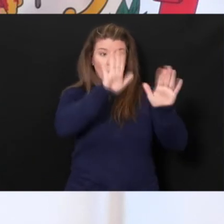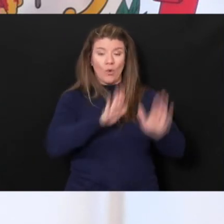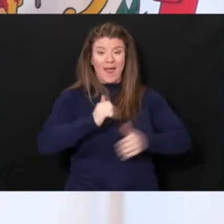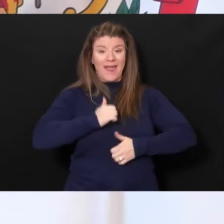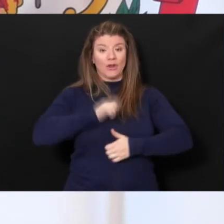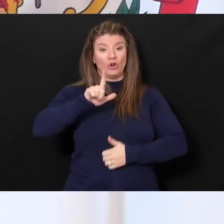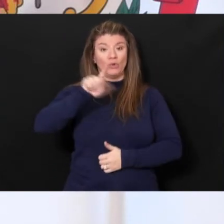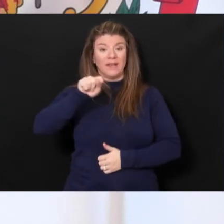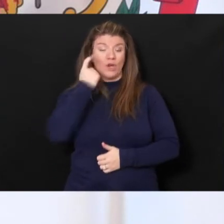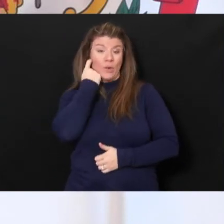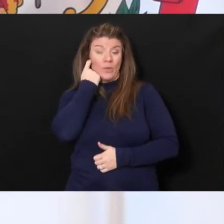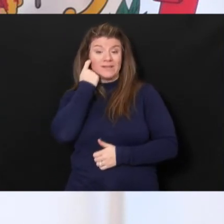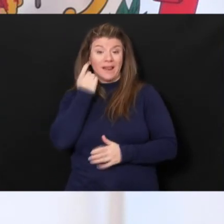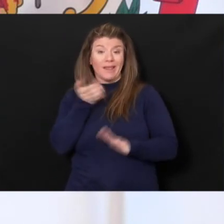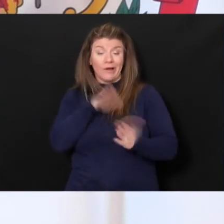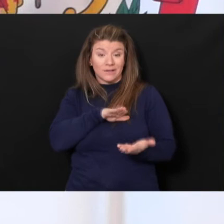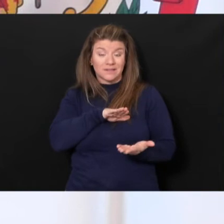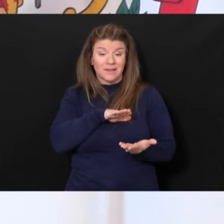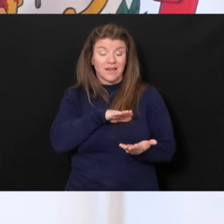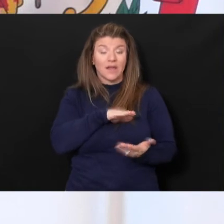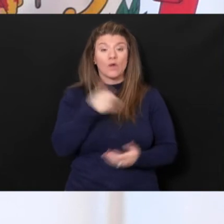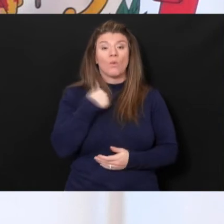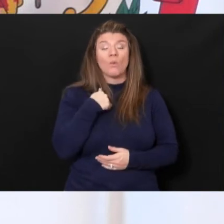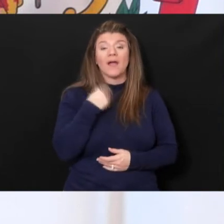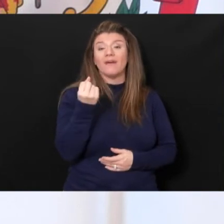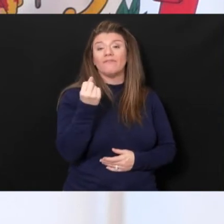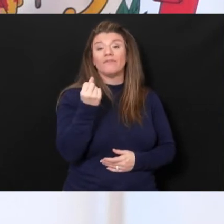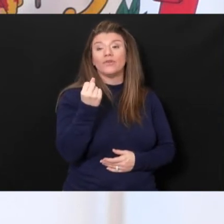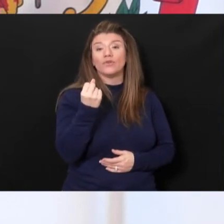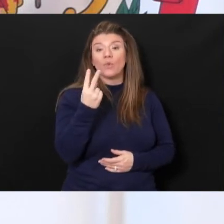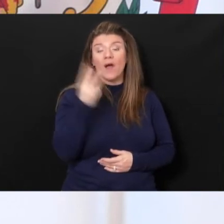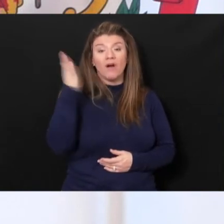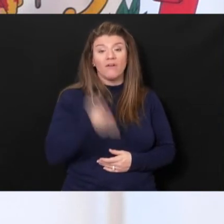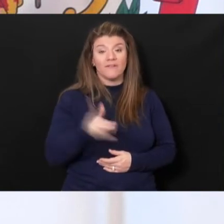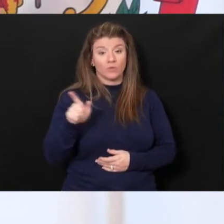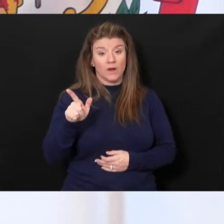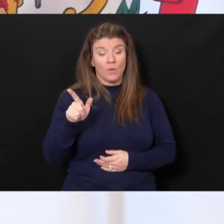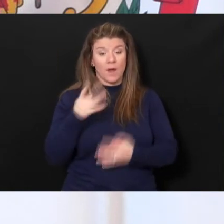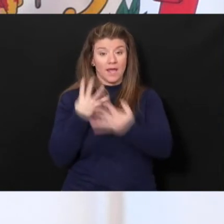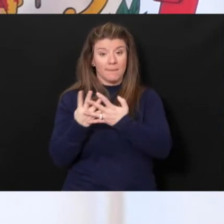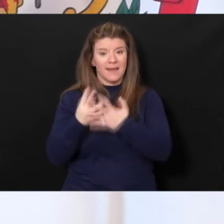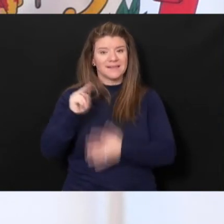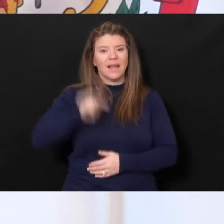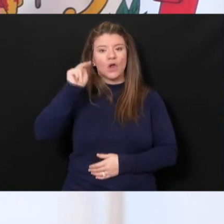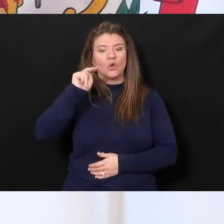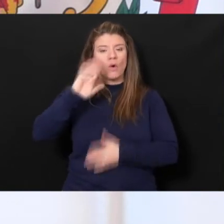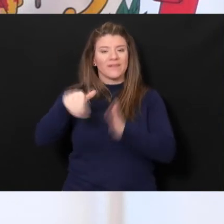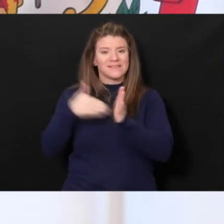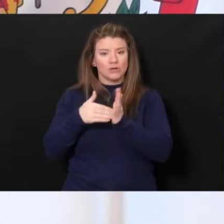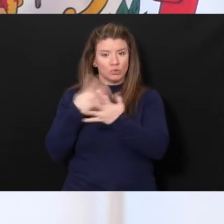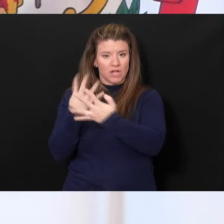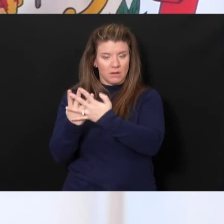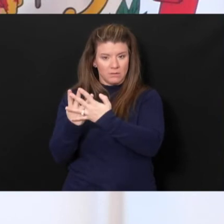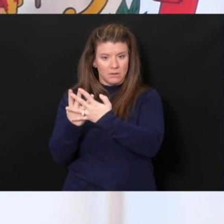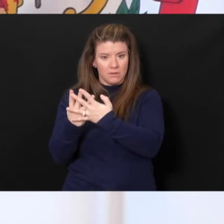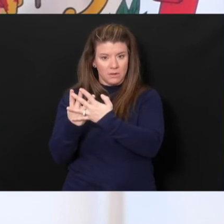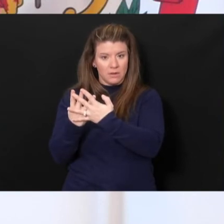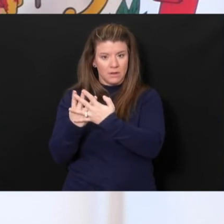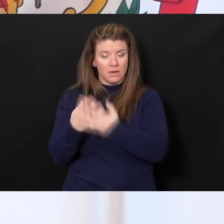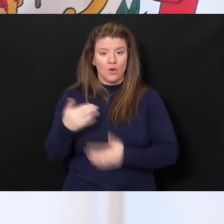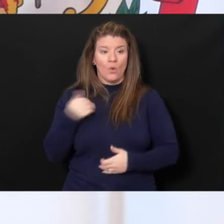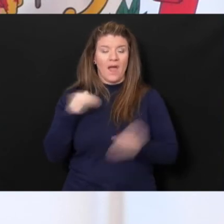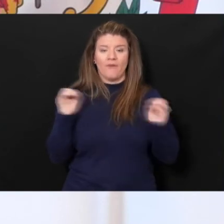recently. And we have 12 of the 21 inmate cases are at North Central Jail, and we have